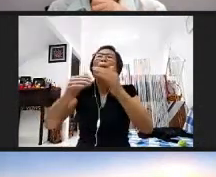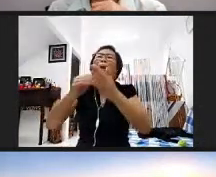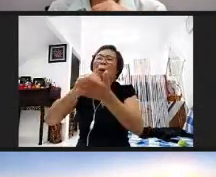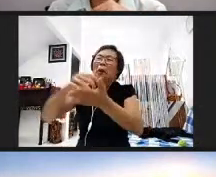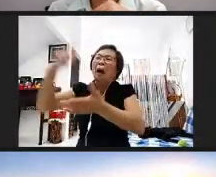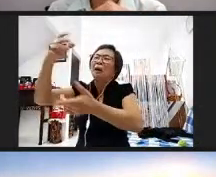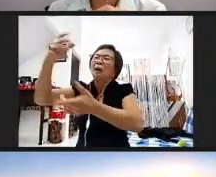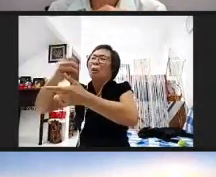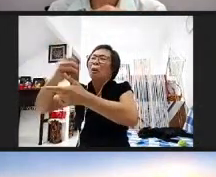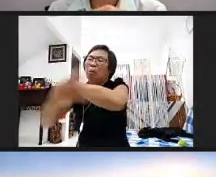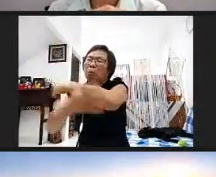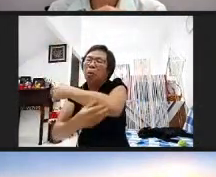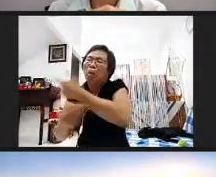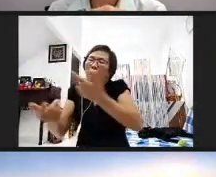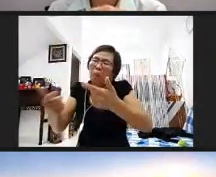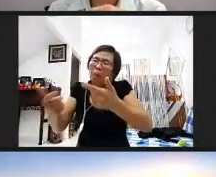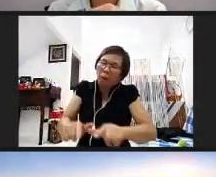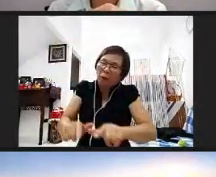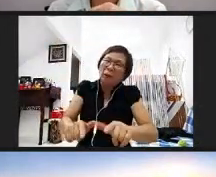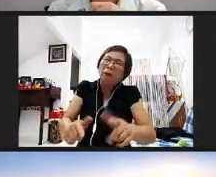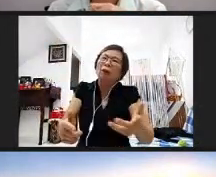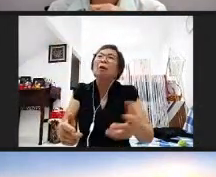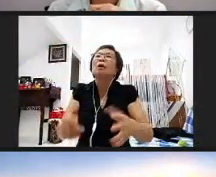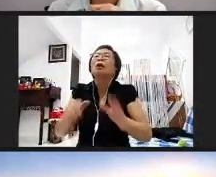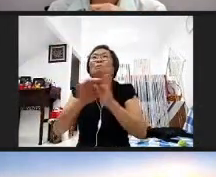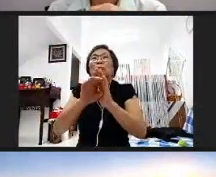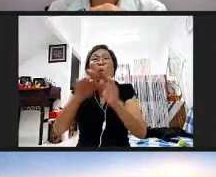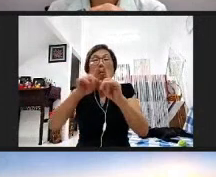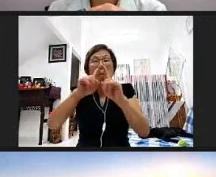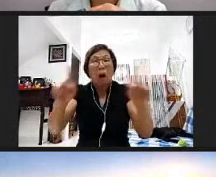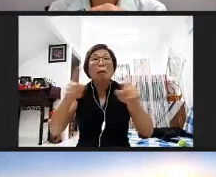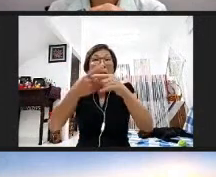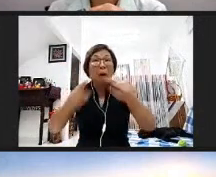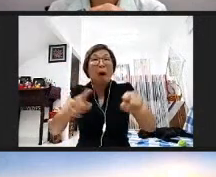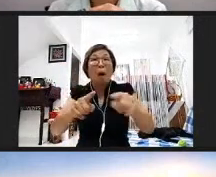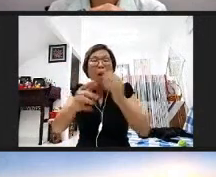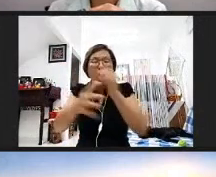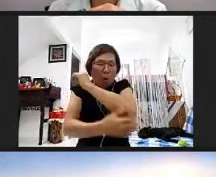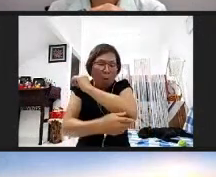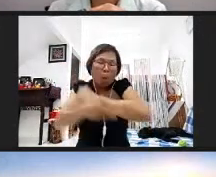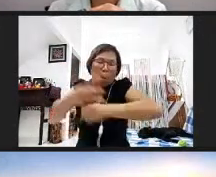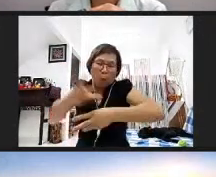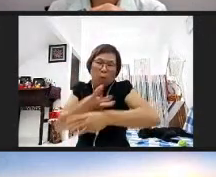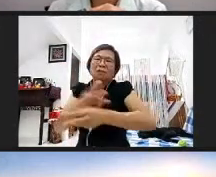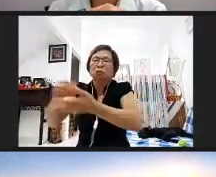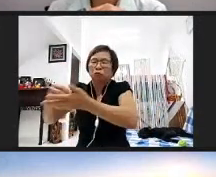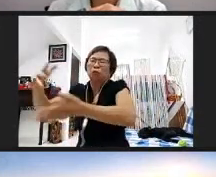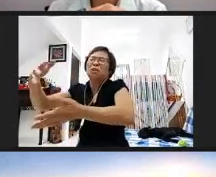it disproportionately affects the poor more severely than the rich people.